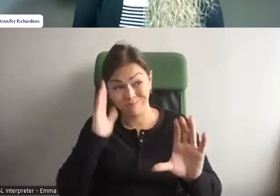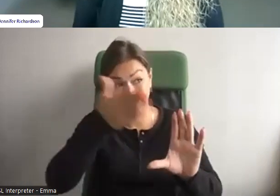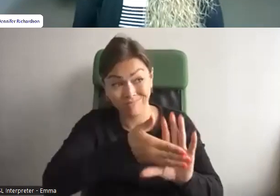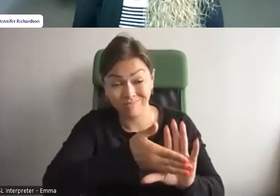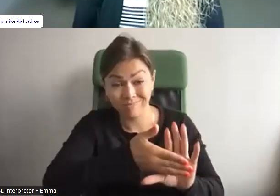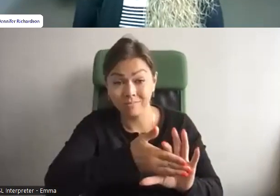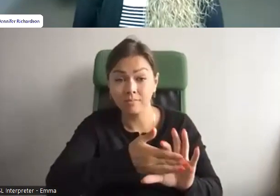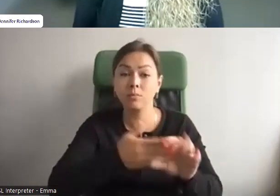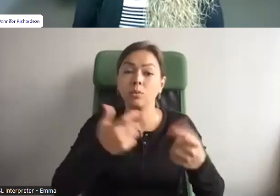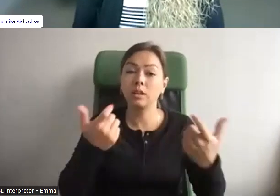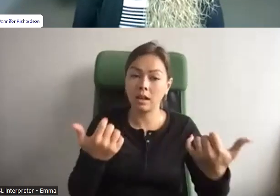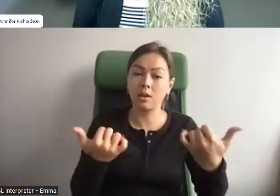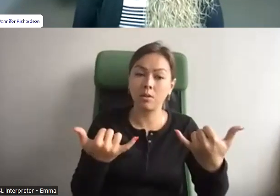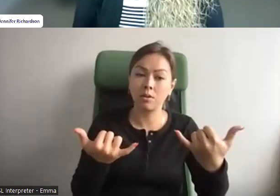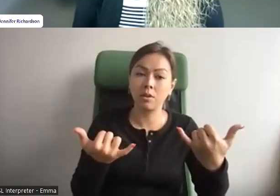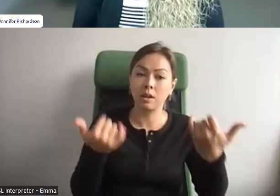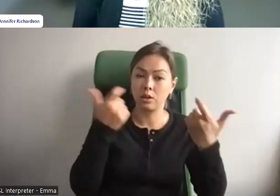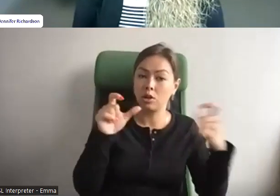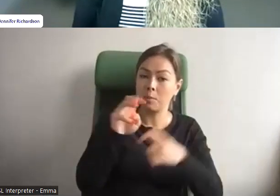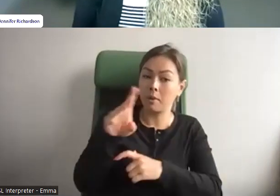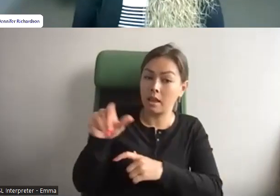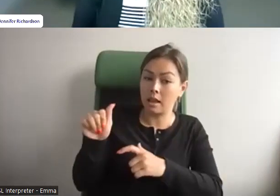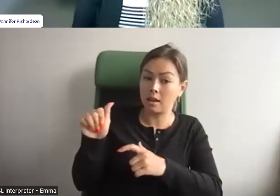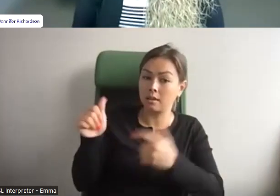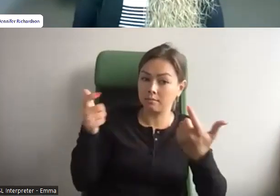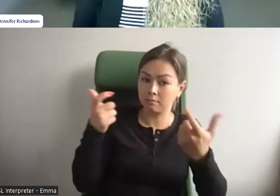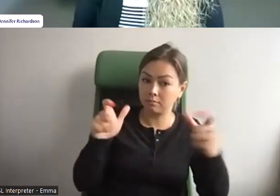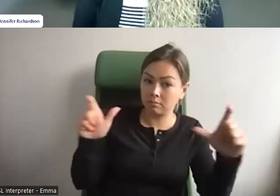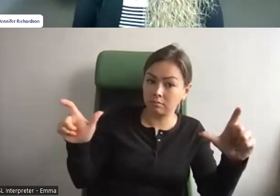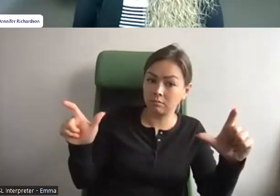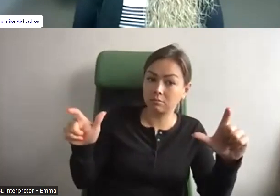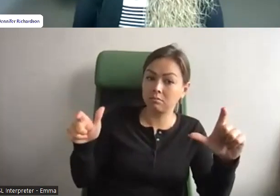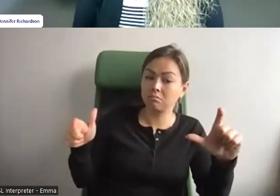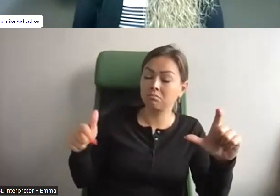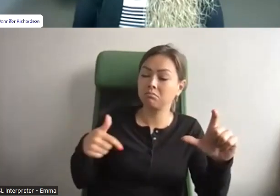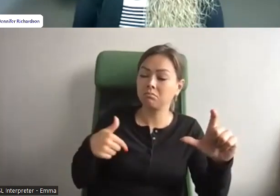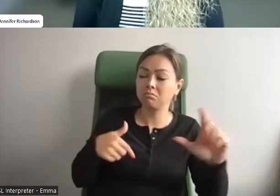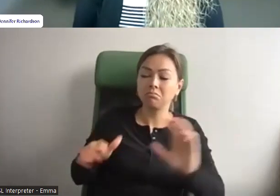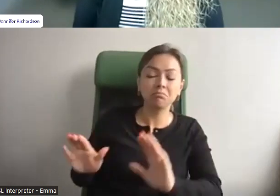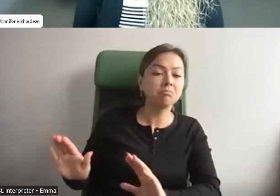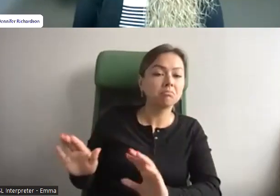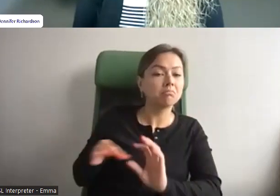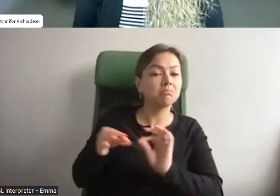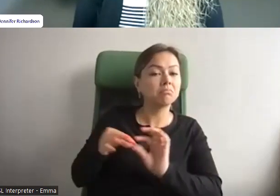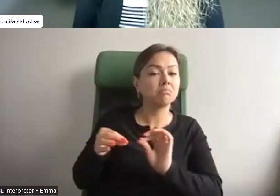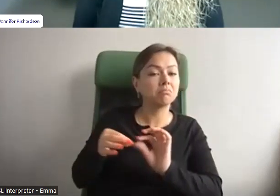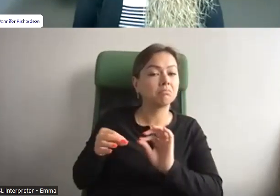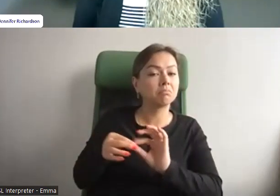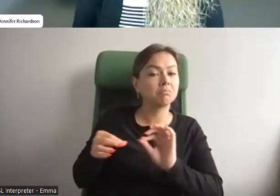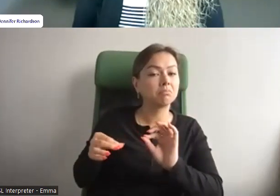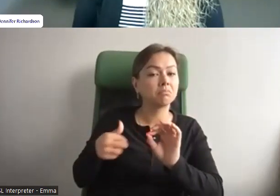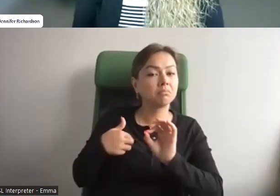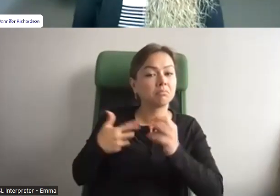media giants are threatening to no longer share news stories from Canadian